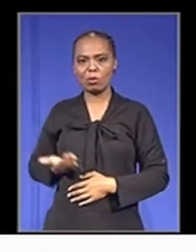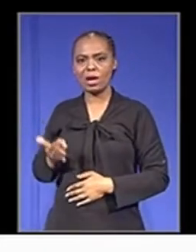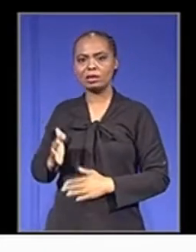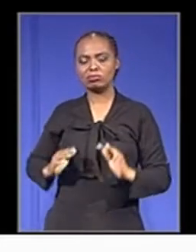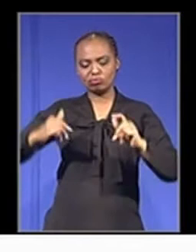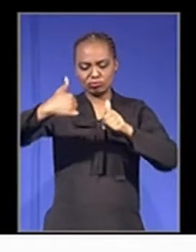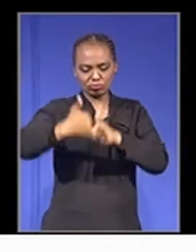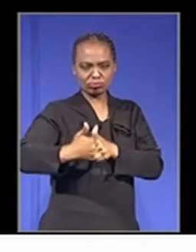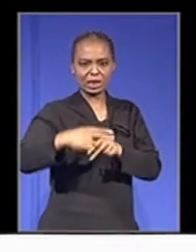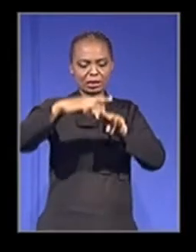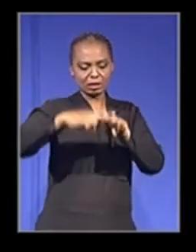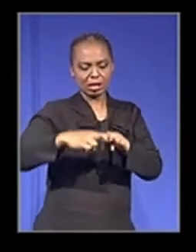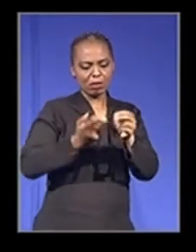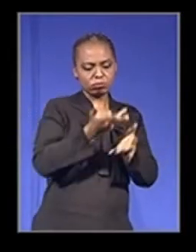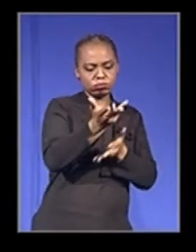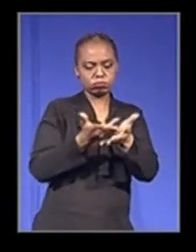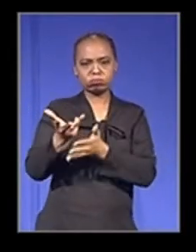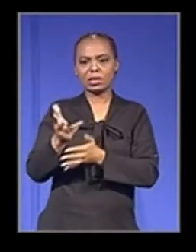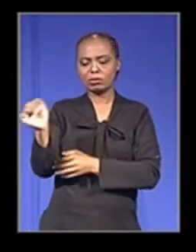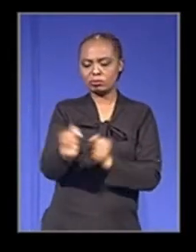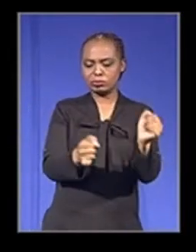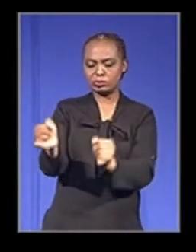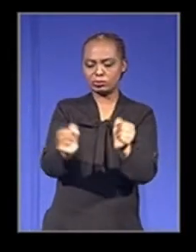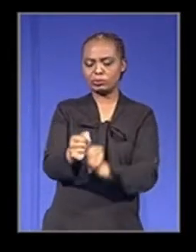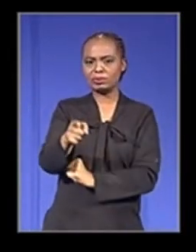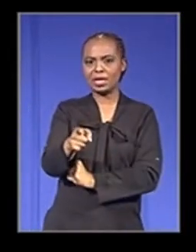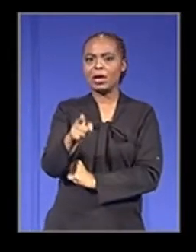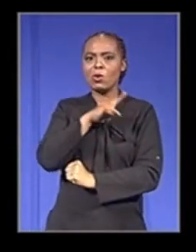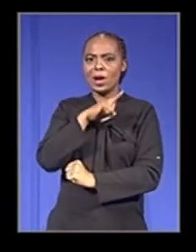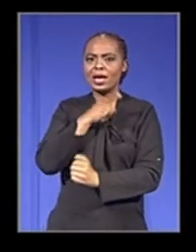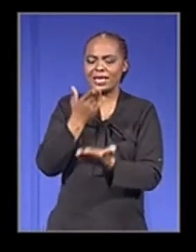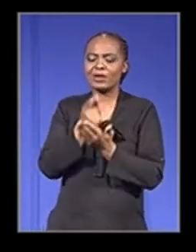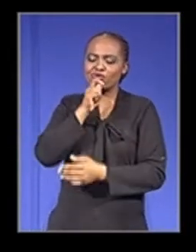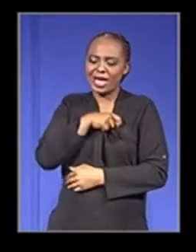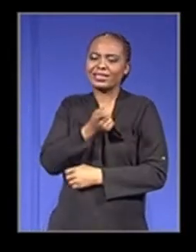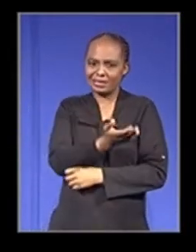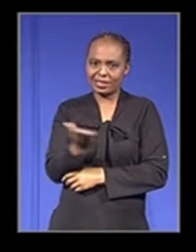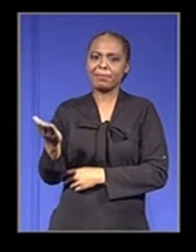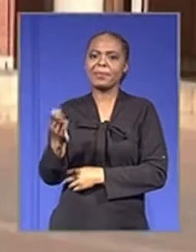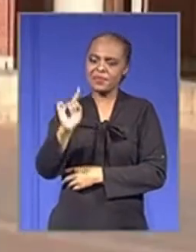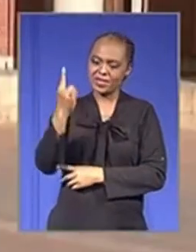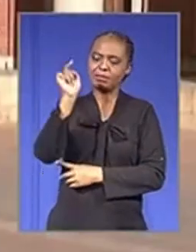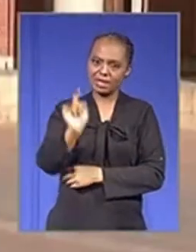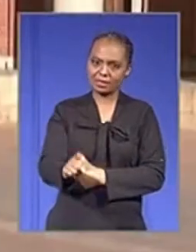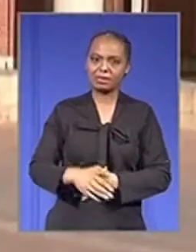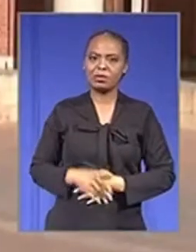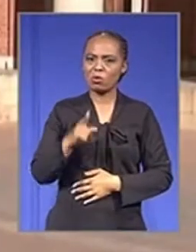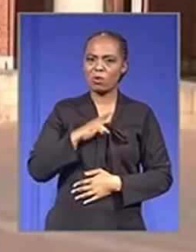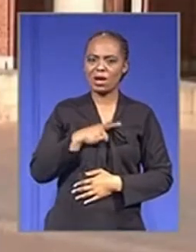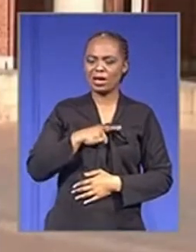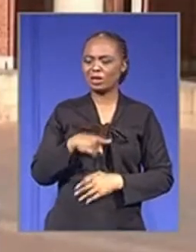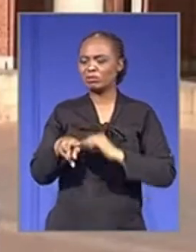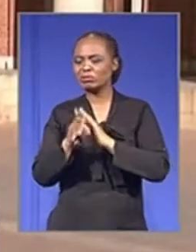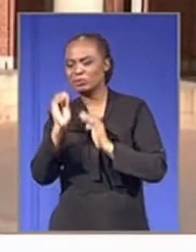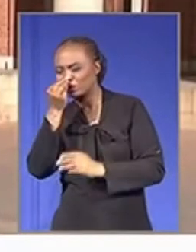tshepahalang ba tla tsikalela ho sebeletsa tlhatlhobo e hlwekileng ya bommasepala ho sebeletsa mmuso o hlwekileng o na le bokgoni. Ntho e re tlisang bohloko ka ho